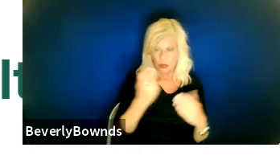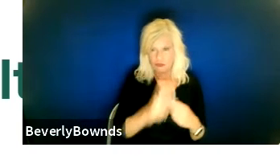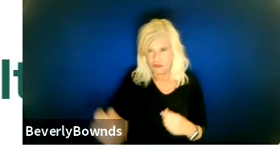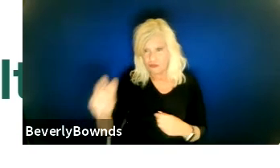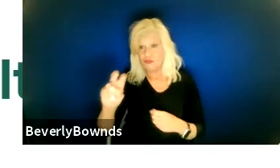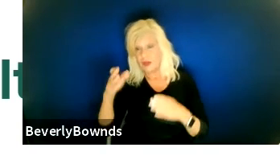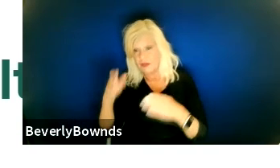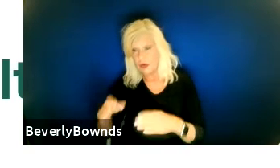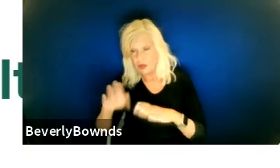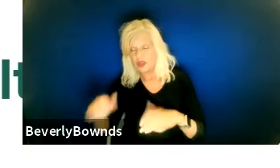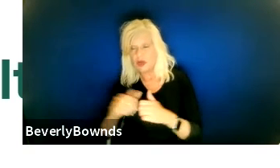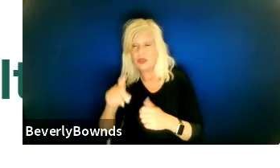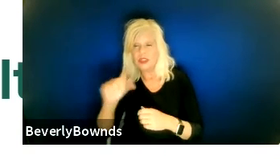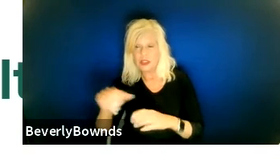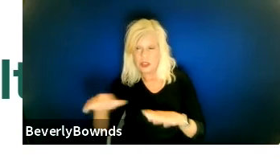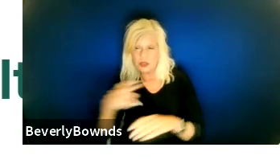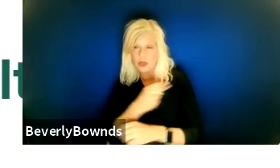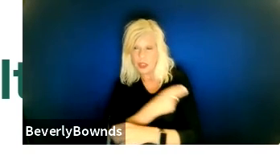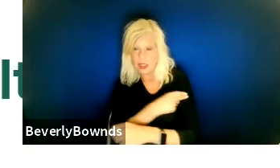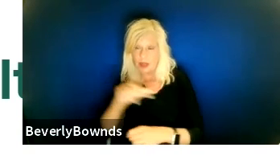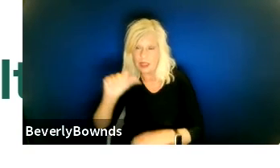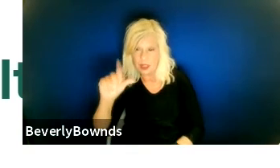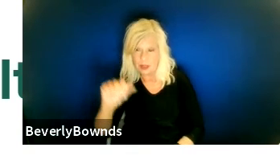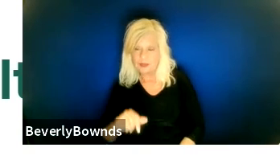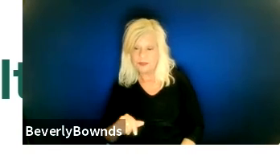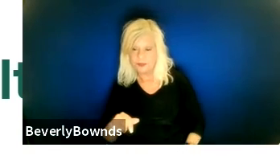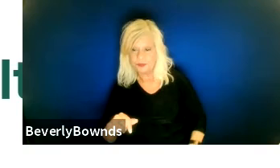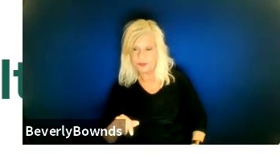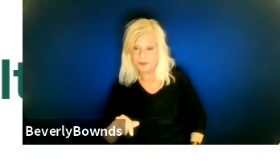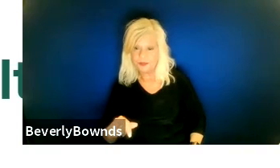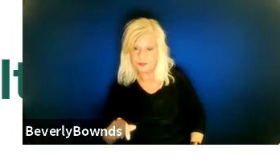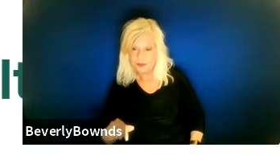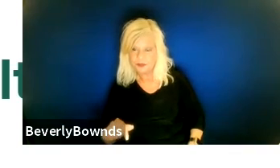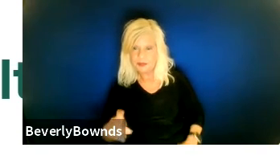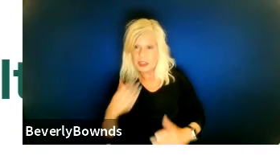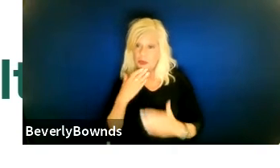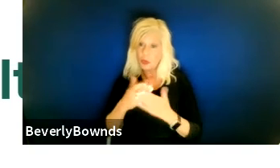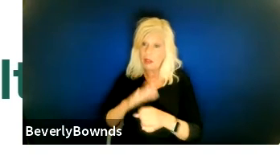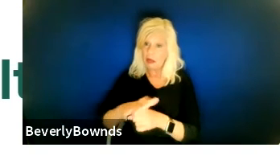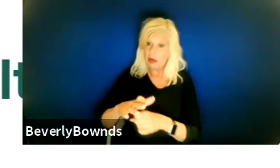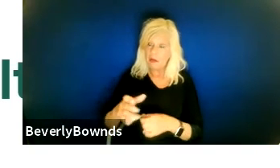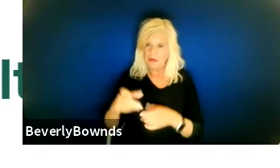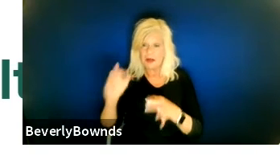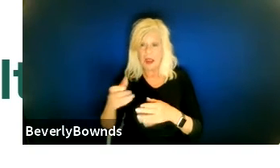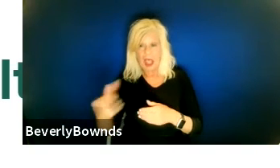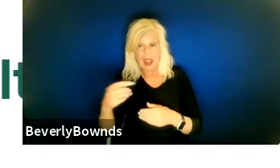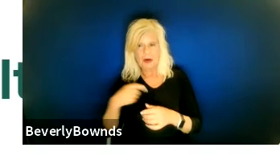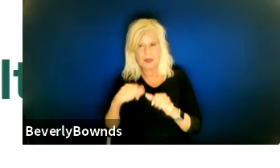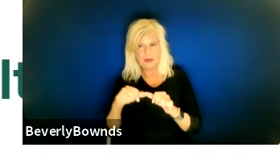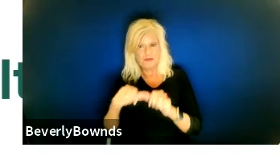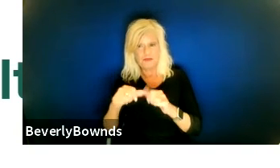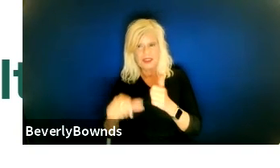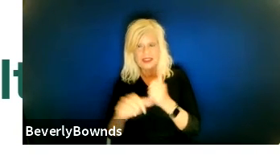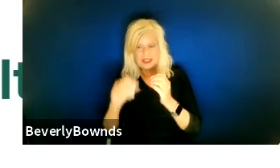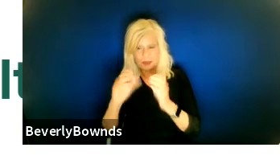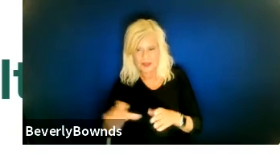children with disabilities in the Children's Hospital of Alabama. And apparently I did well enough where they decided to hire me on as assistant professor